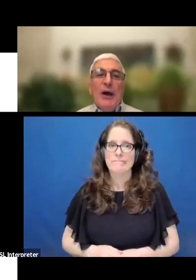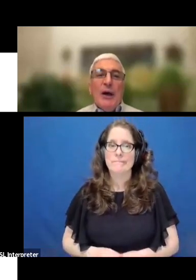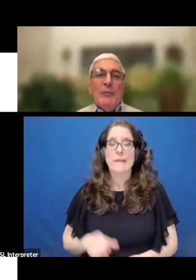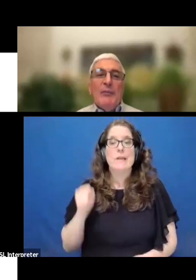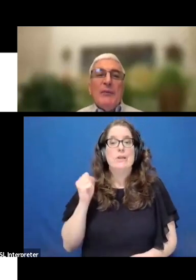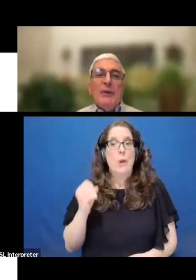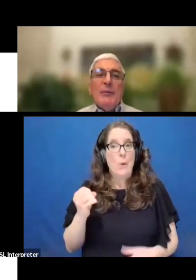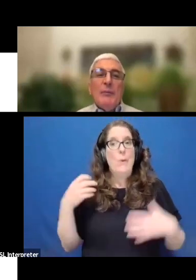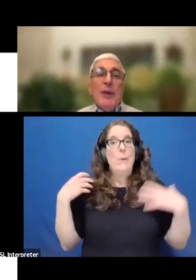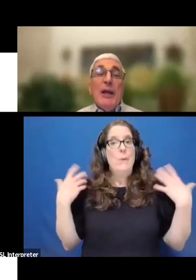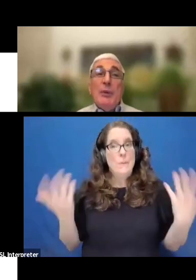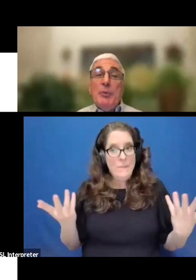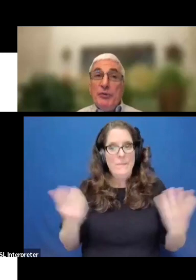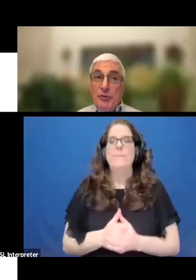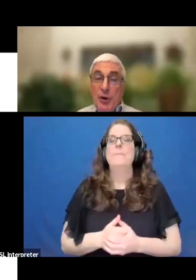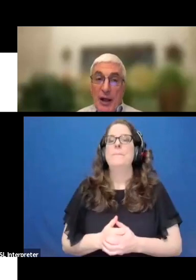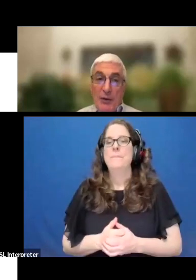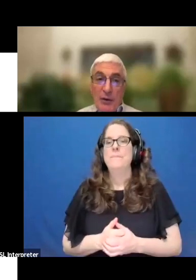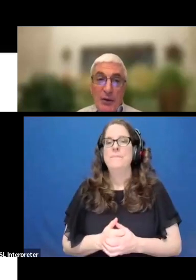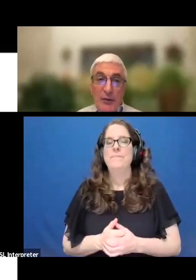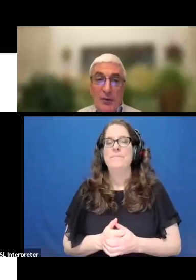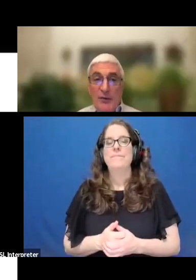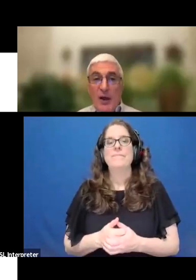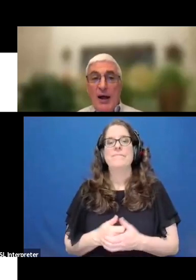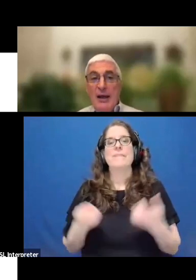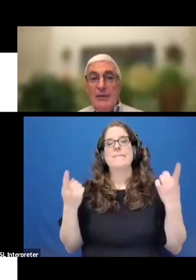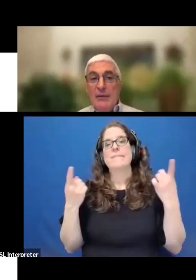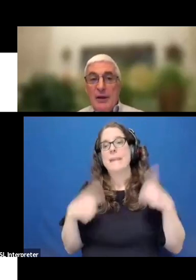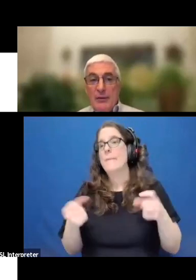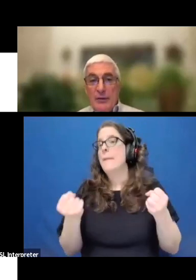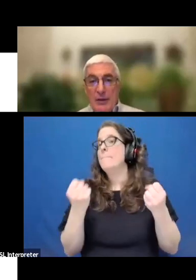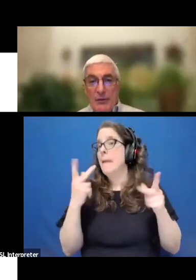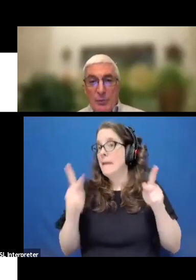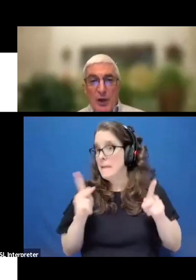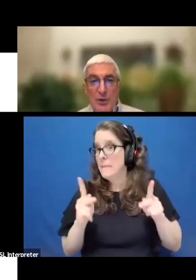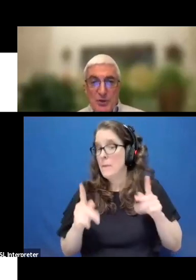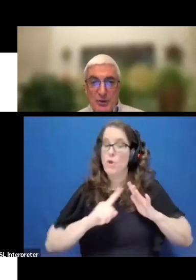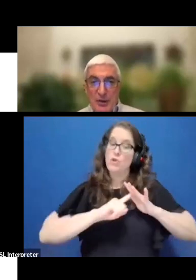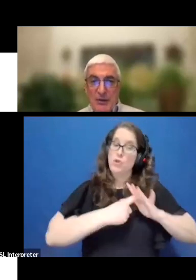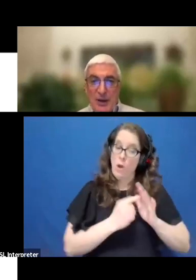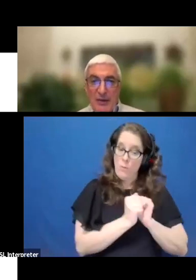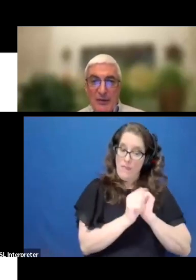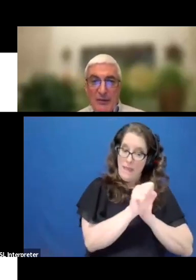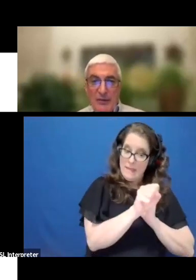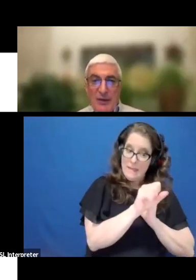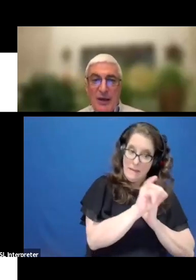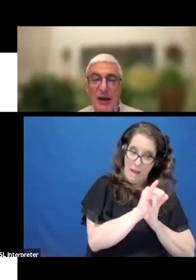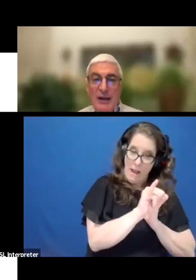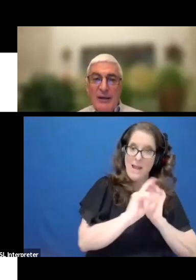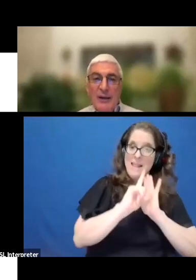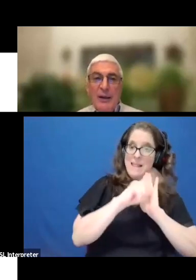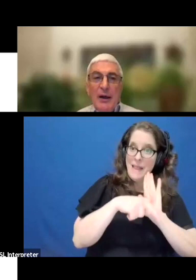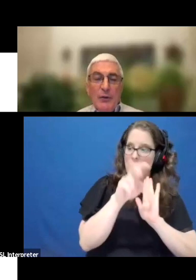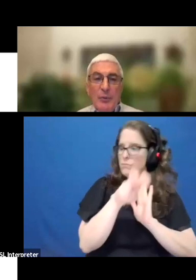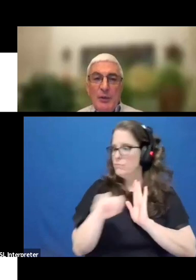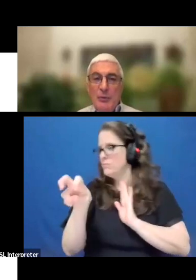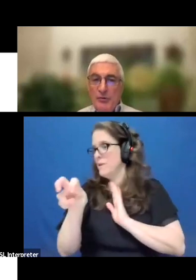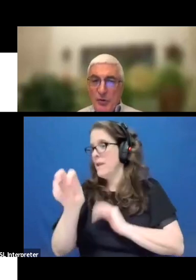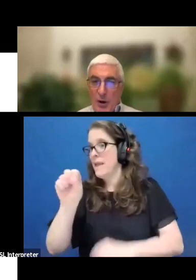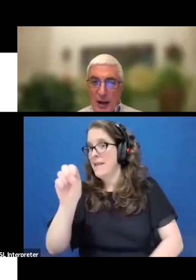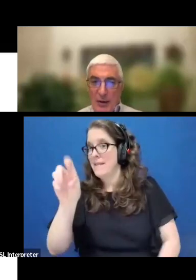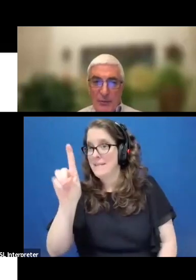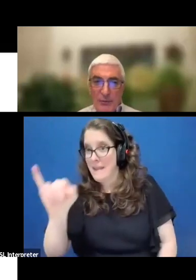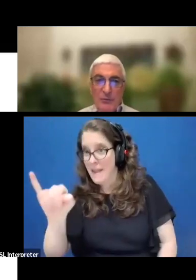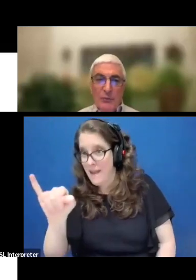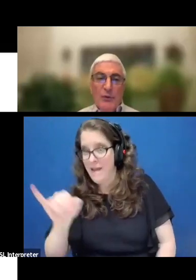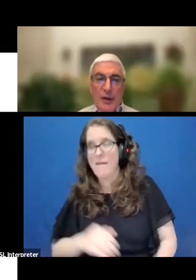So many people start out on SSI, then get switched to SSDI. Other people